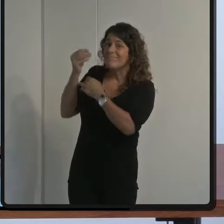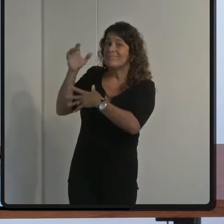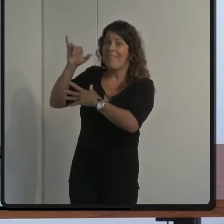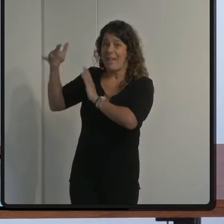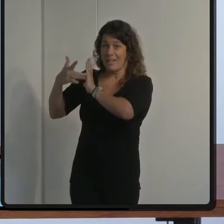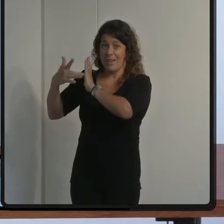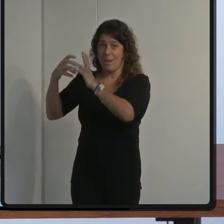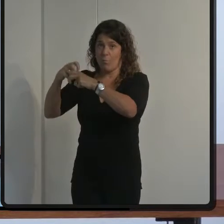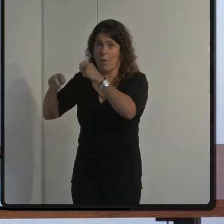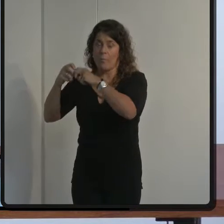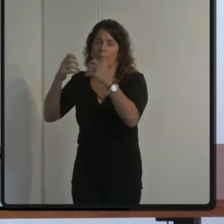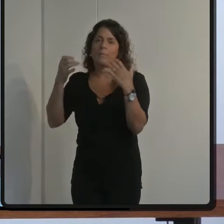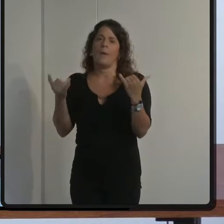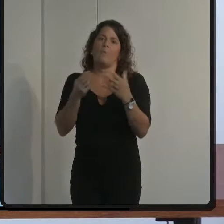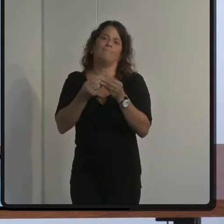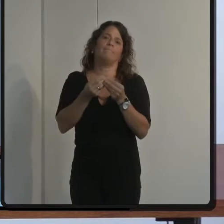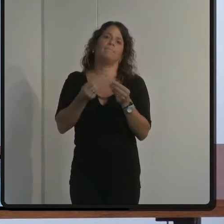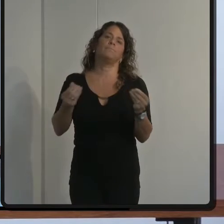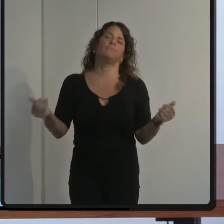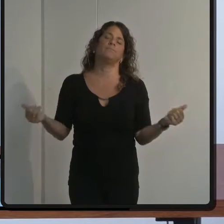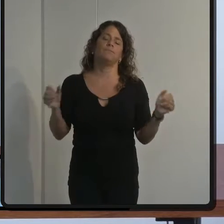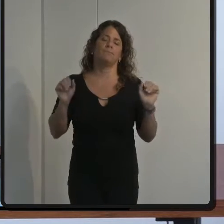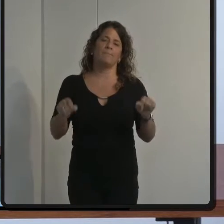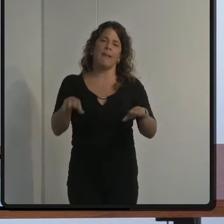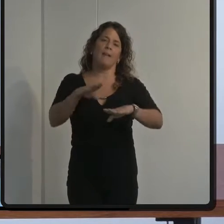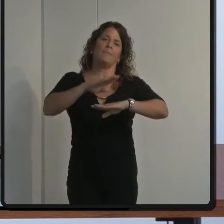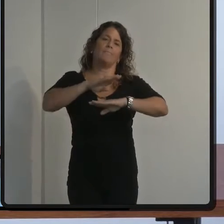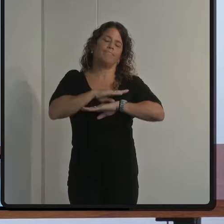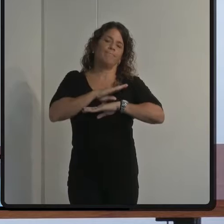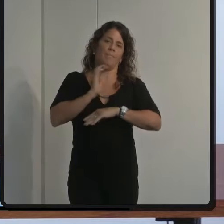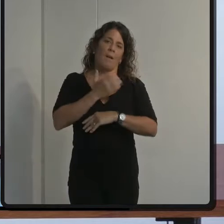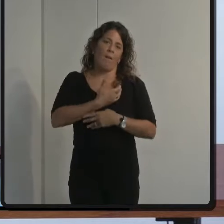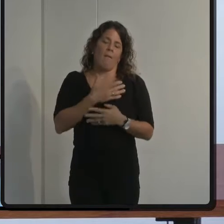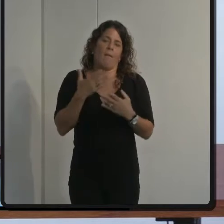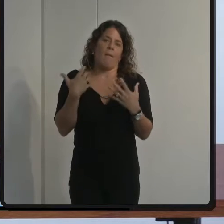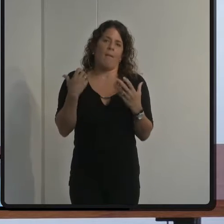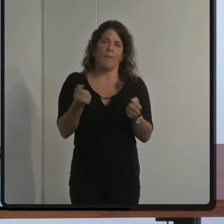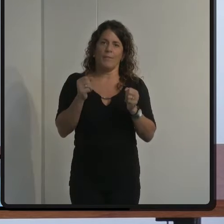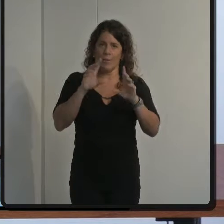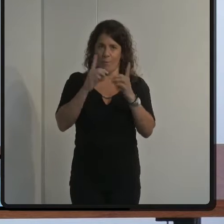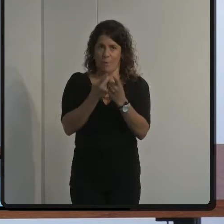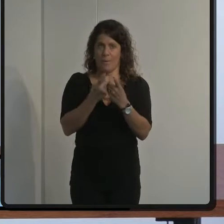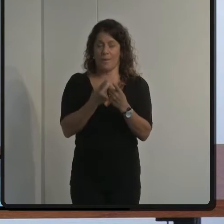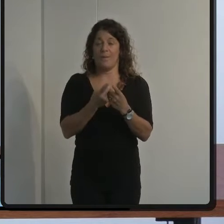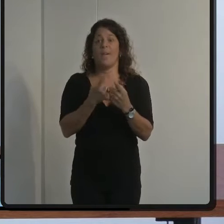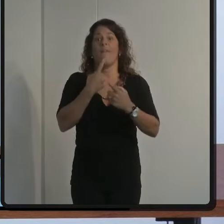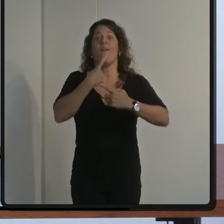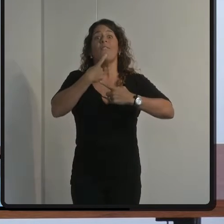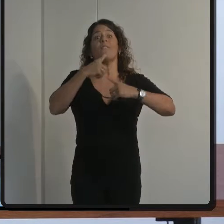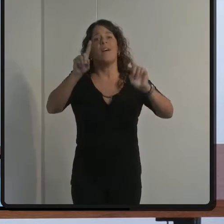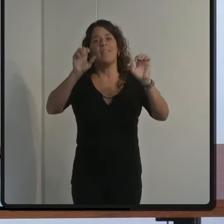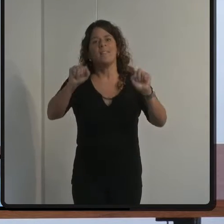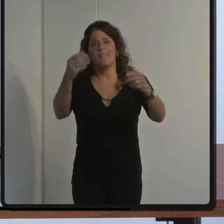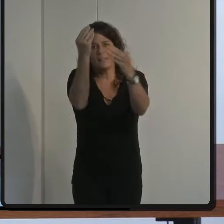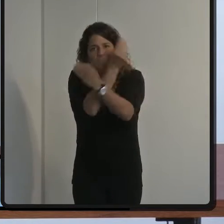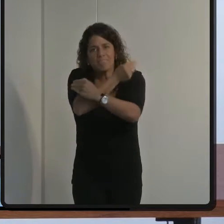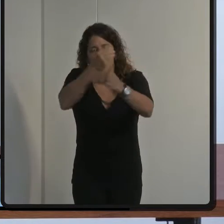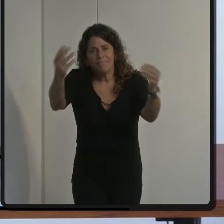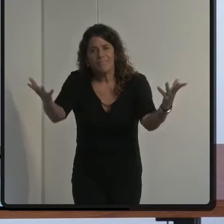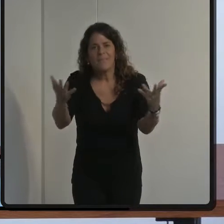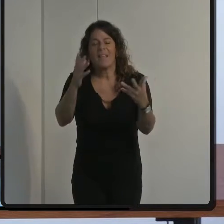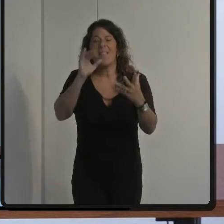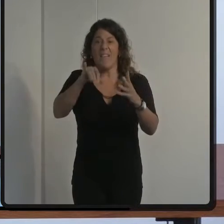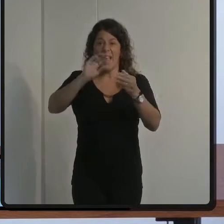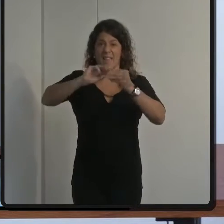have also now been resolved to the satisfaction of our Public Health Department. We can finally say the declining numbers we were hoping to